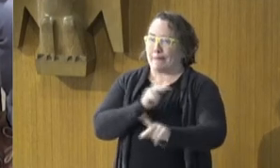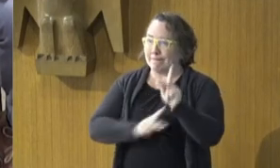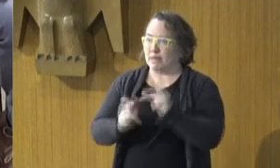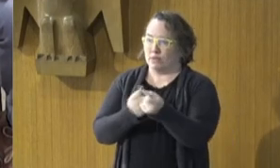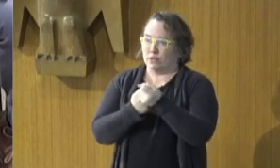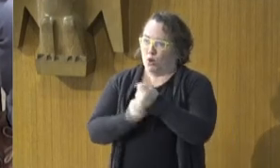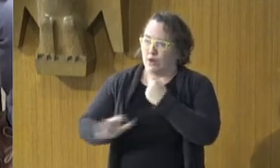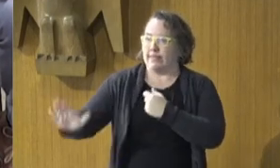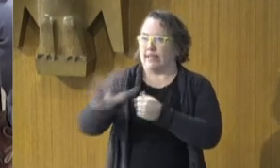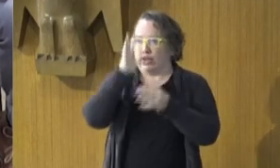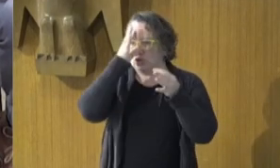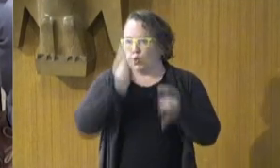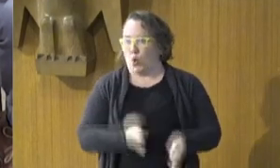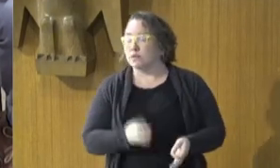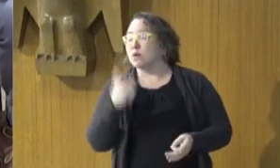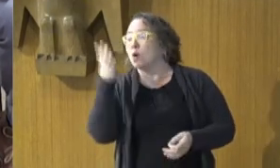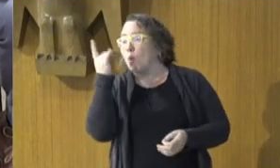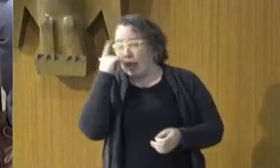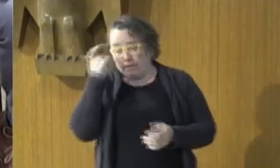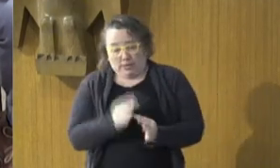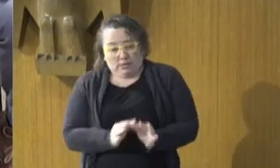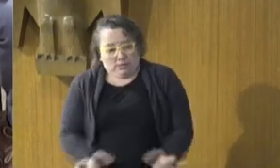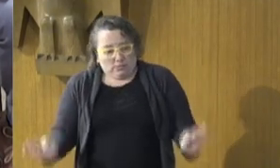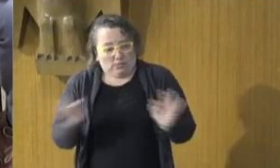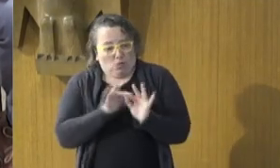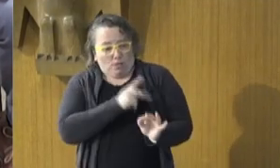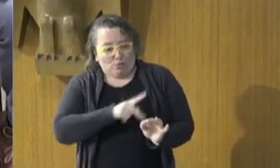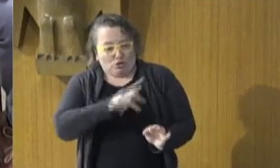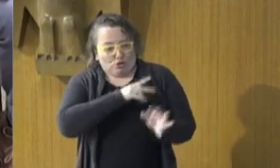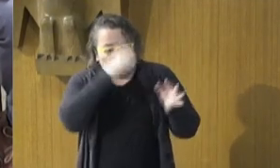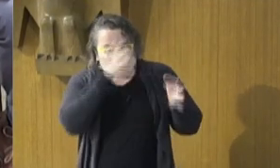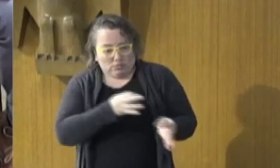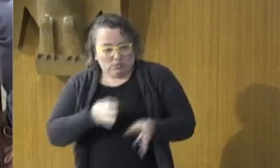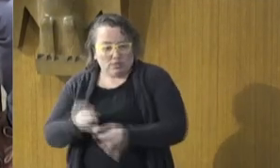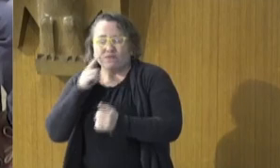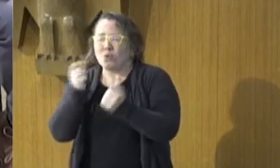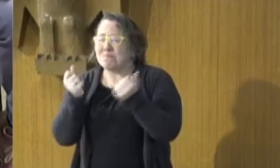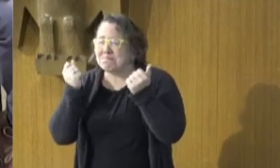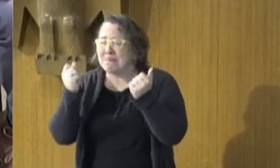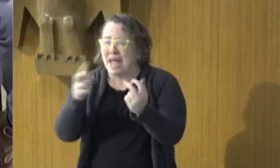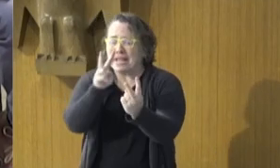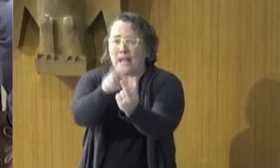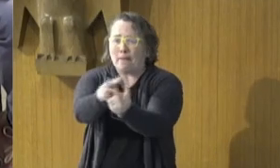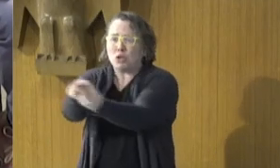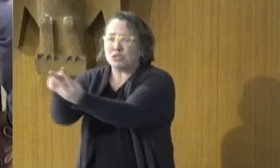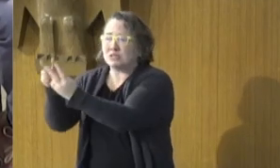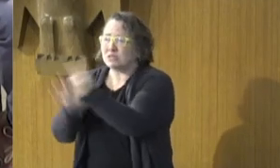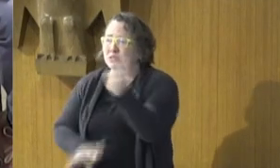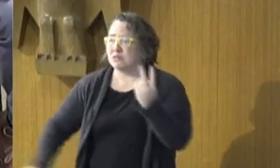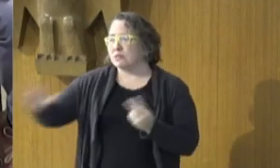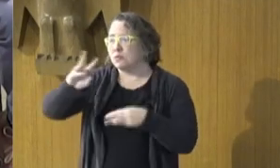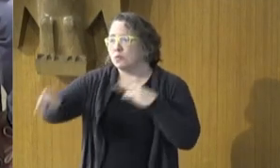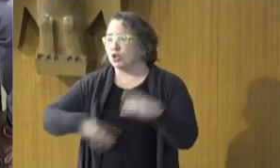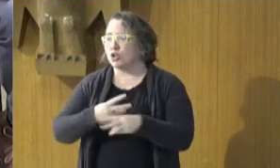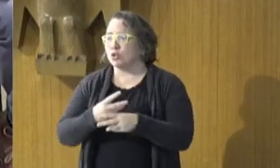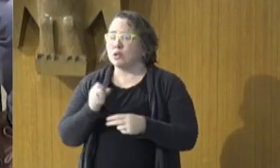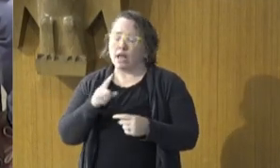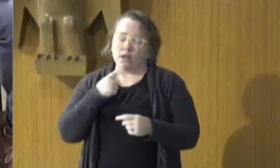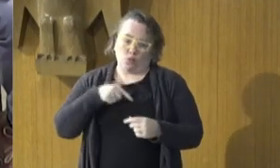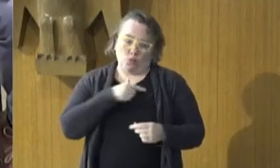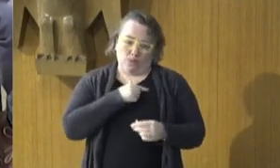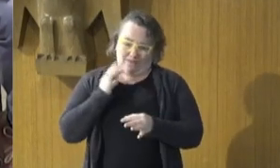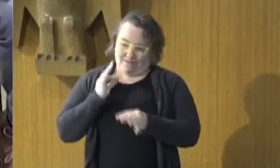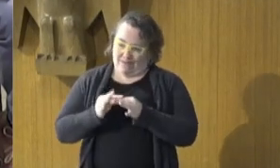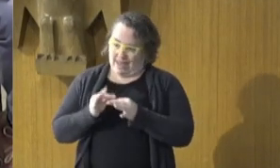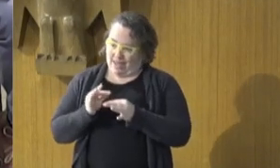in that, understanding that it's such a personal thing, it's such a difficult decision for many couples, and that's why, as people of faith, we want to